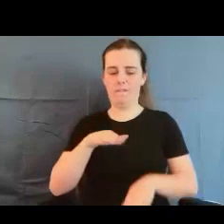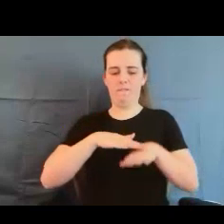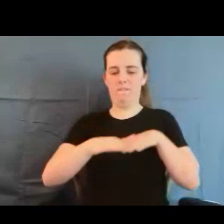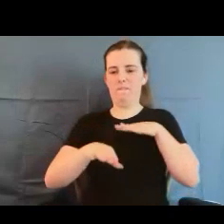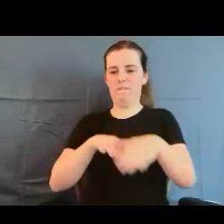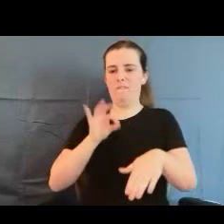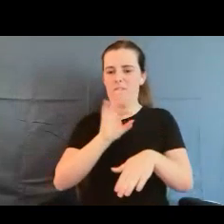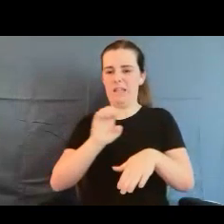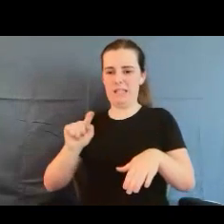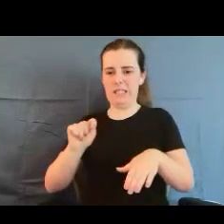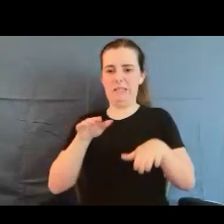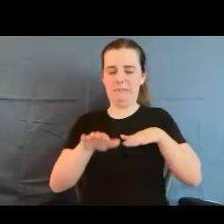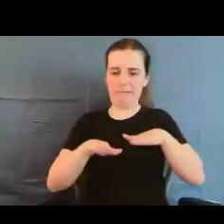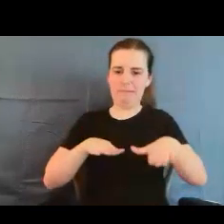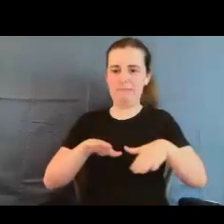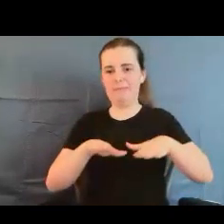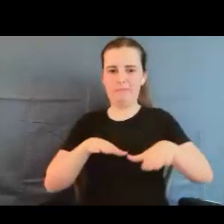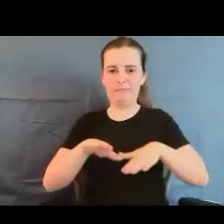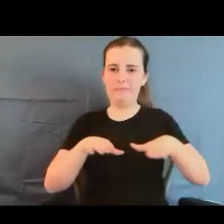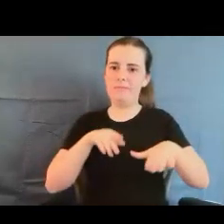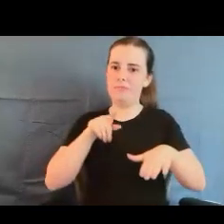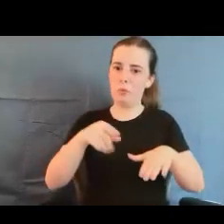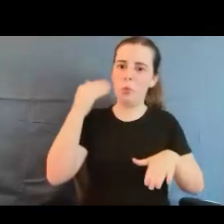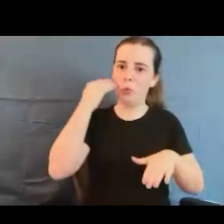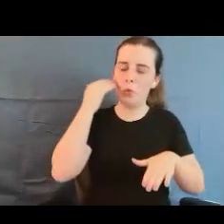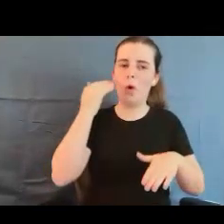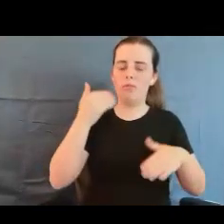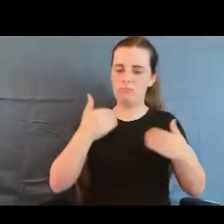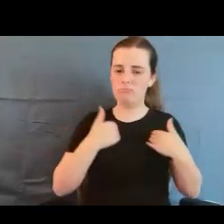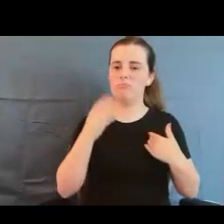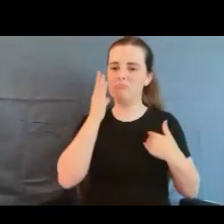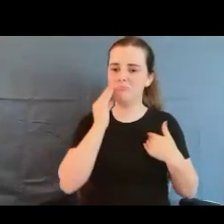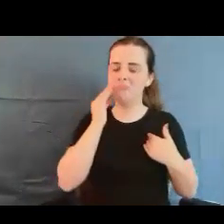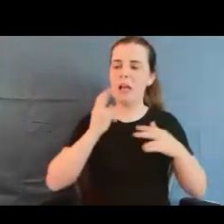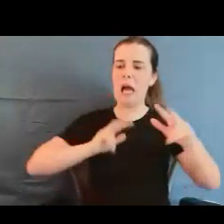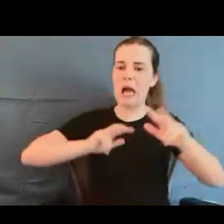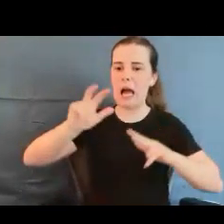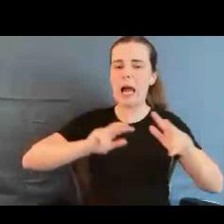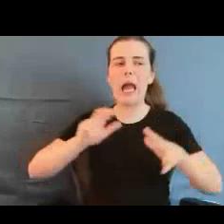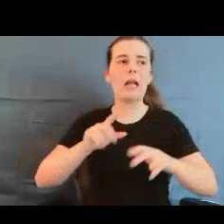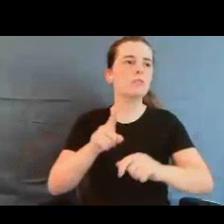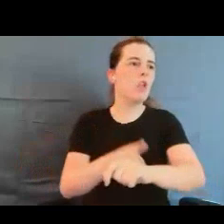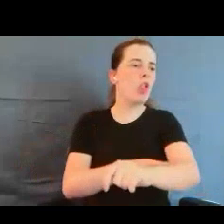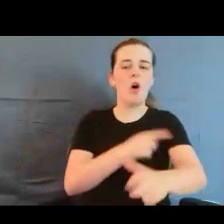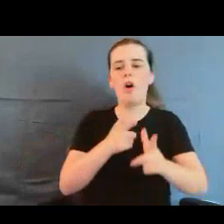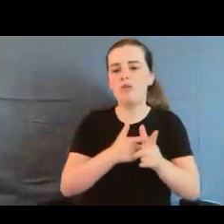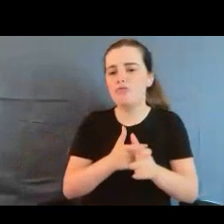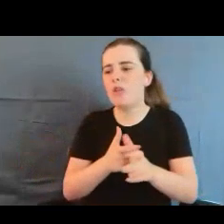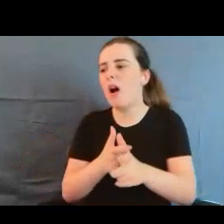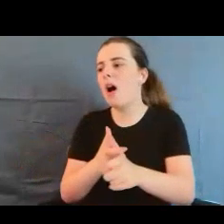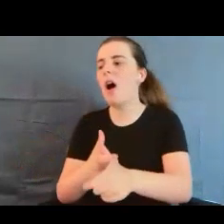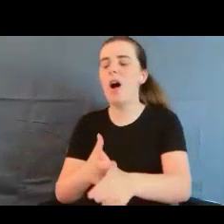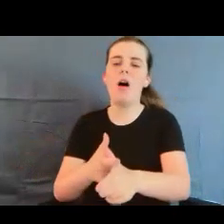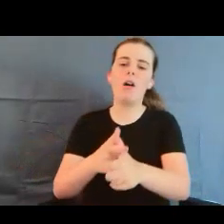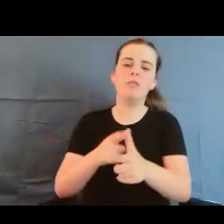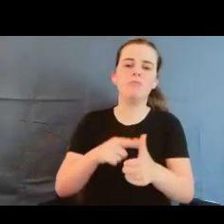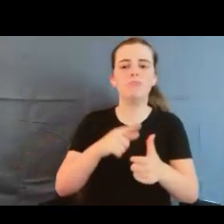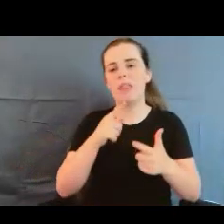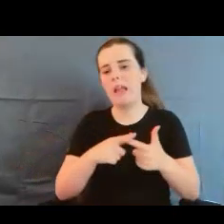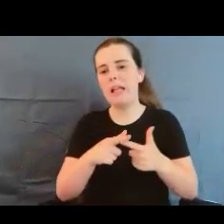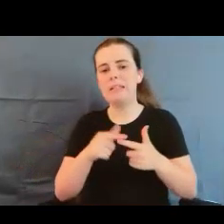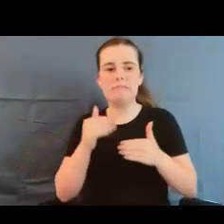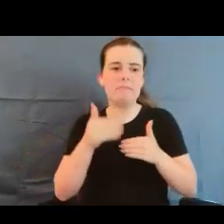huge hikes and like you did a through hike or something, or you did long runs on the weekends and then kind of walked all day one day,